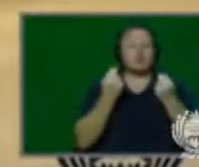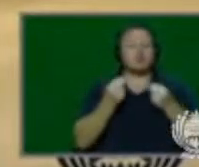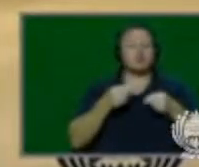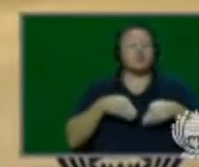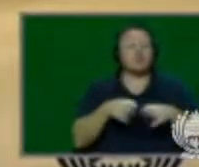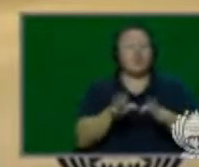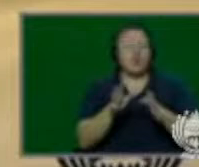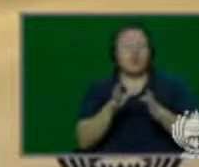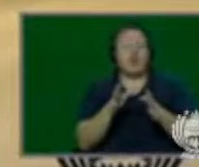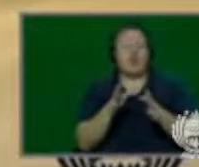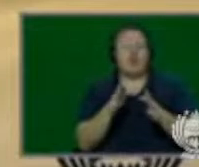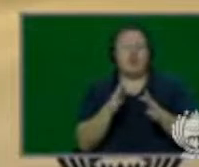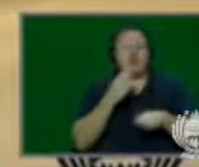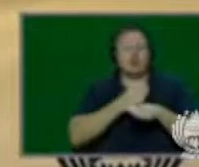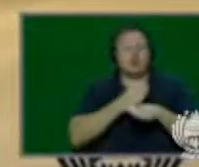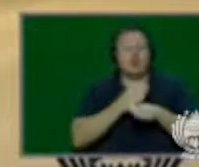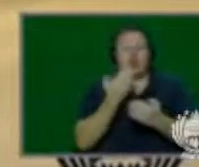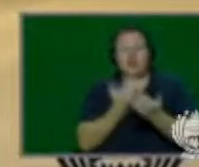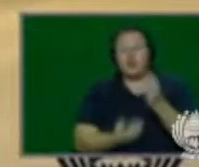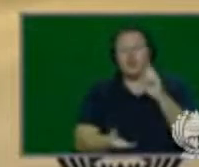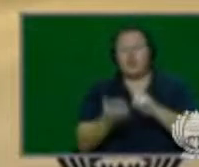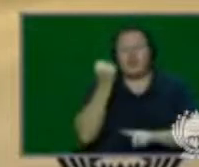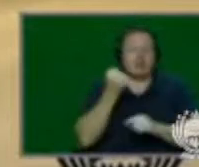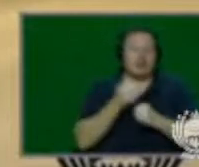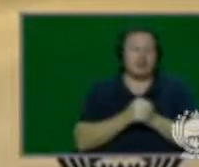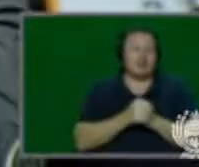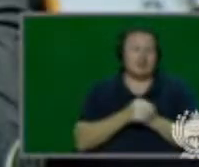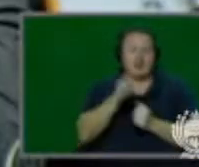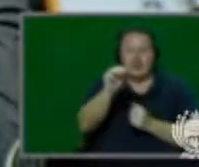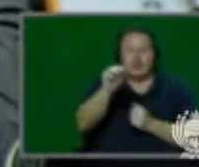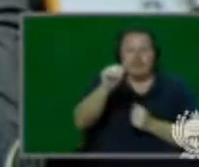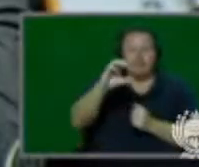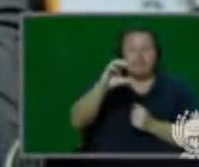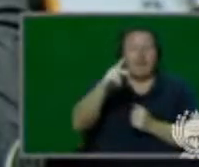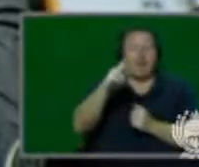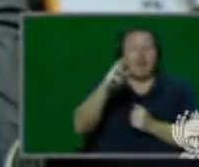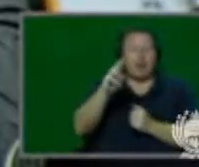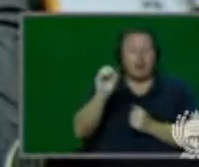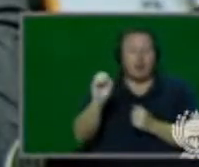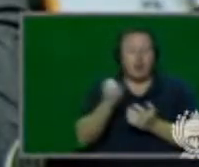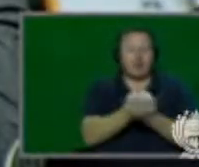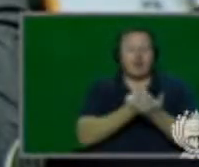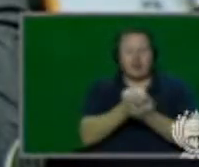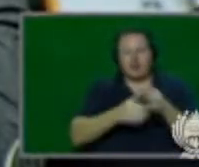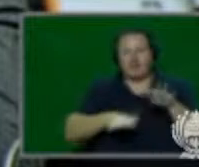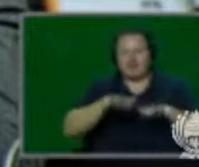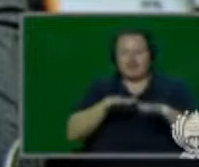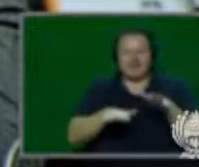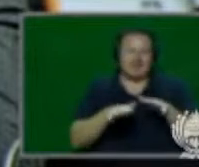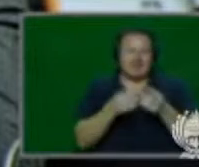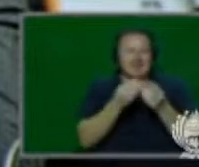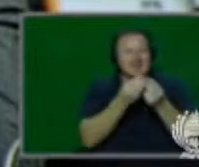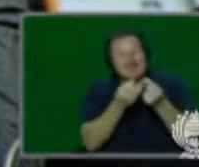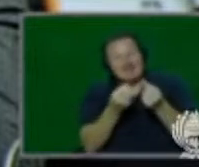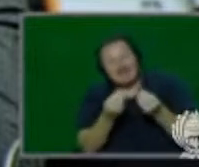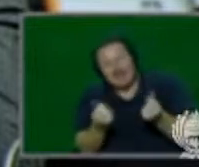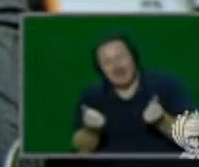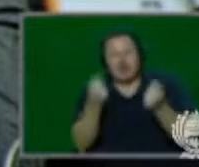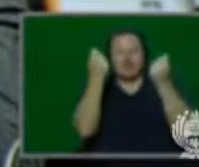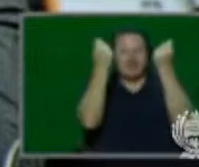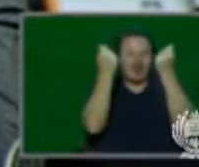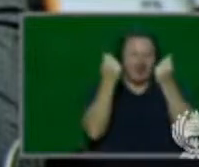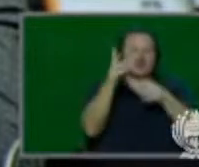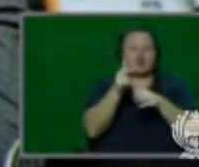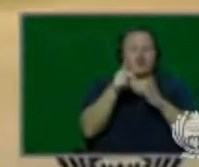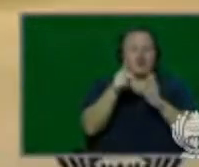formidable task. It calls for macroeconomic stability supported by sound fiscal policy, for